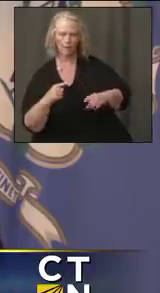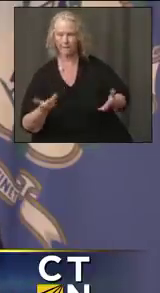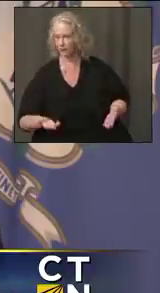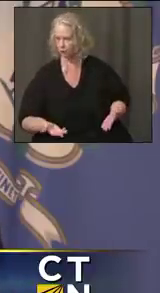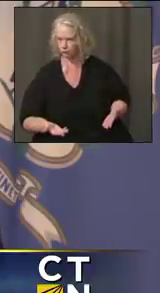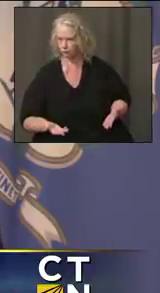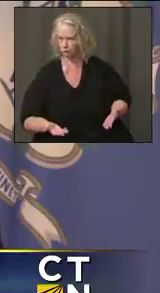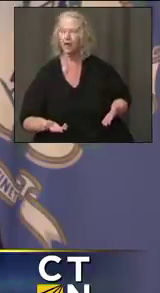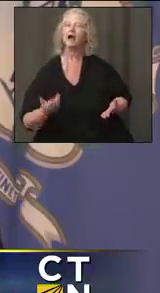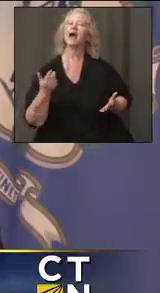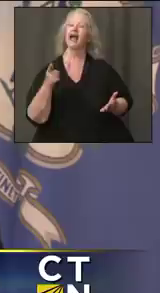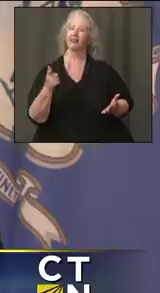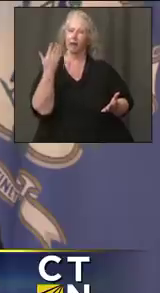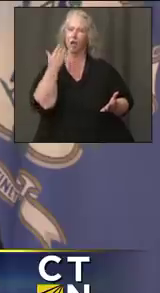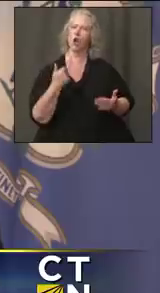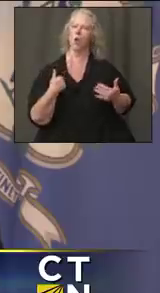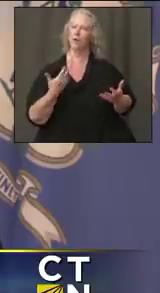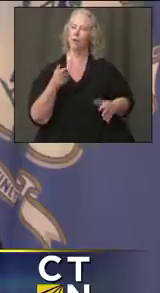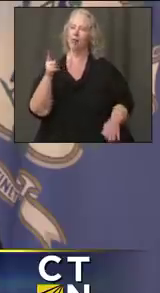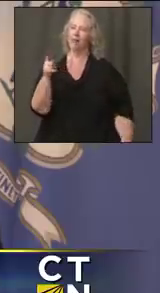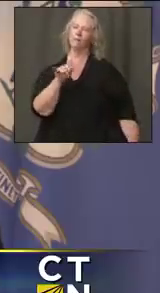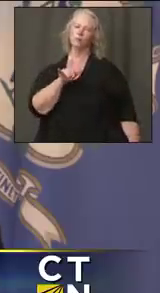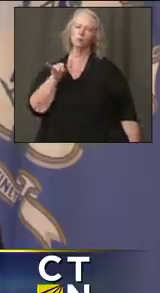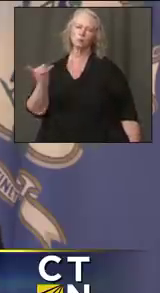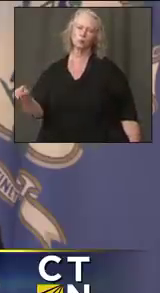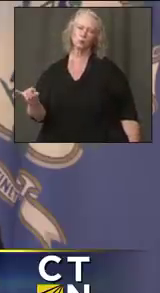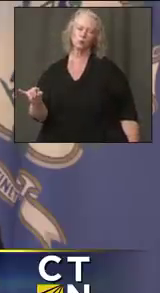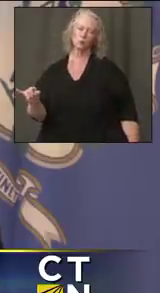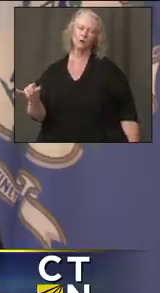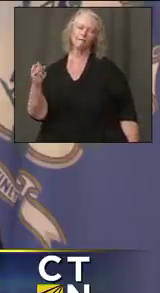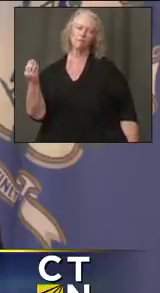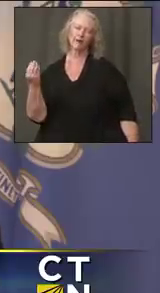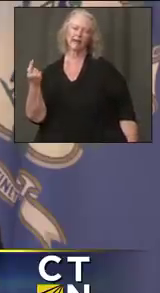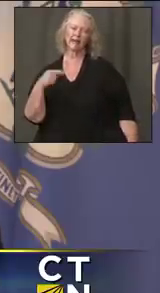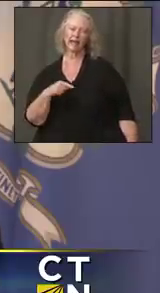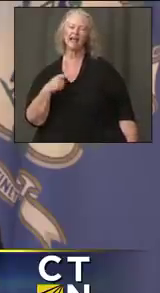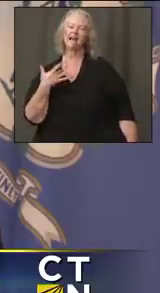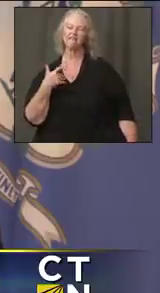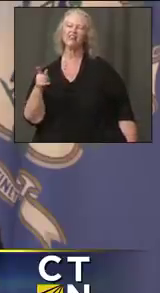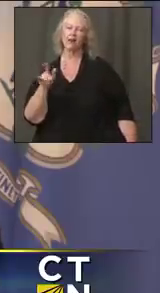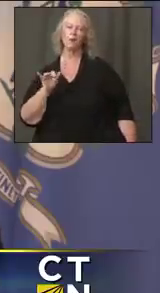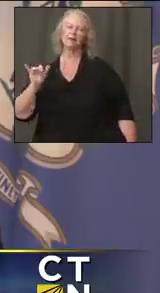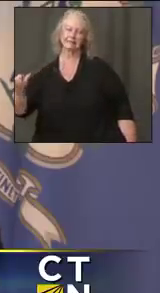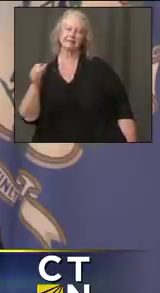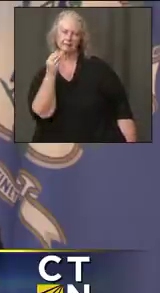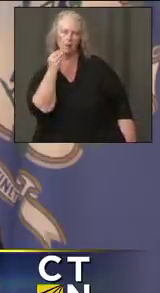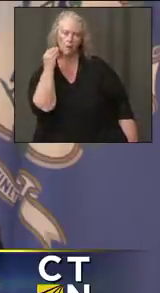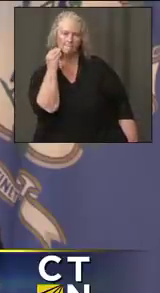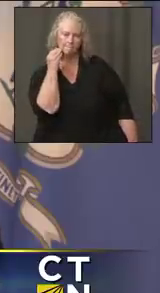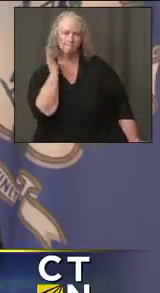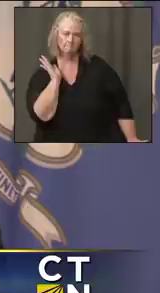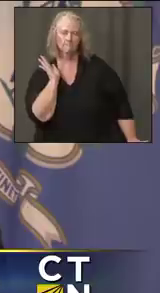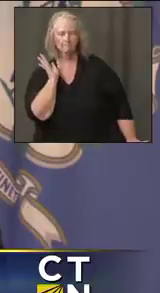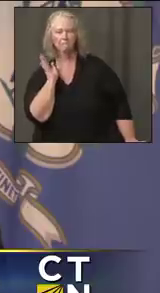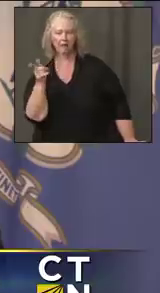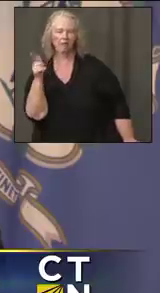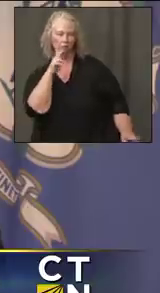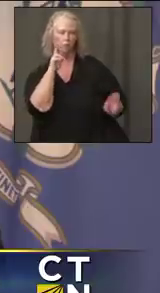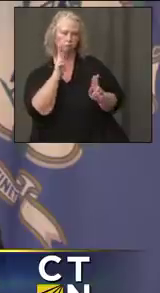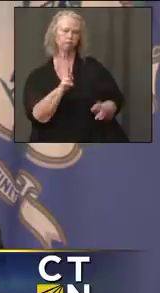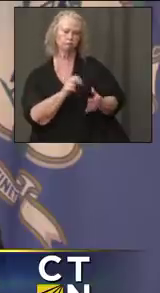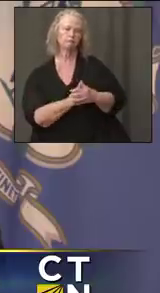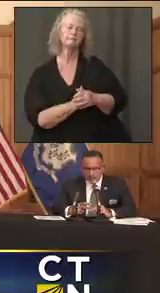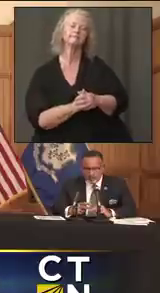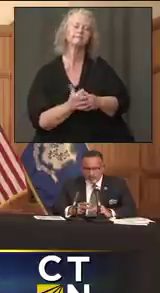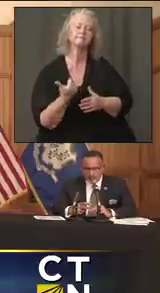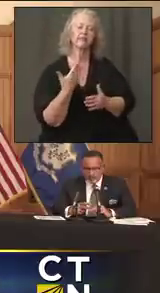now that we want them to quarantine for 14 days. I think most of them will be staying at home, and that's what I want to have happen. Thank